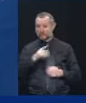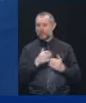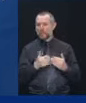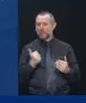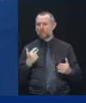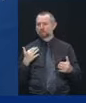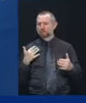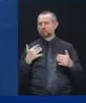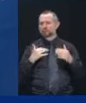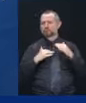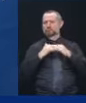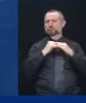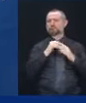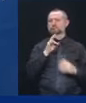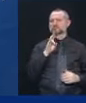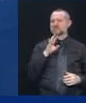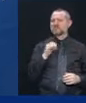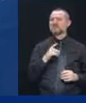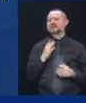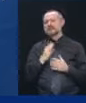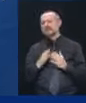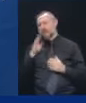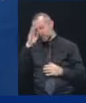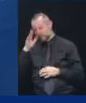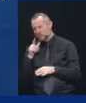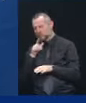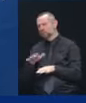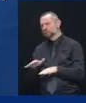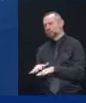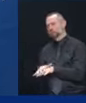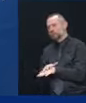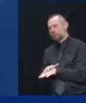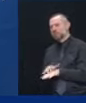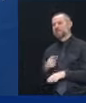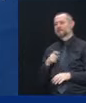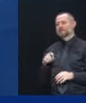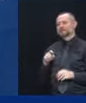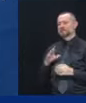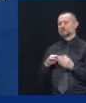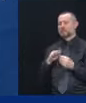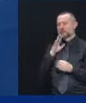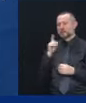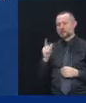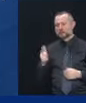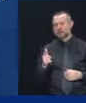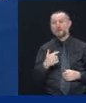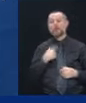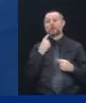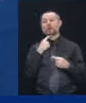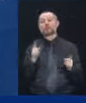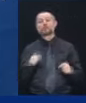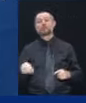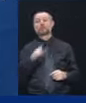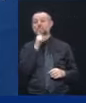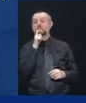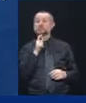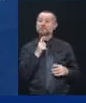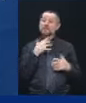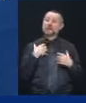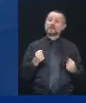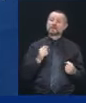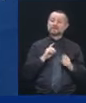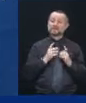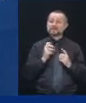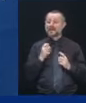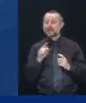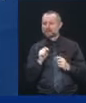there are still hospitals that are slower than other hospitals, which I'll mention in a moment. I've told the local health departments for weeks to get